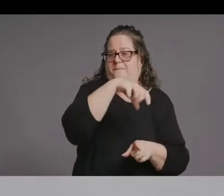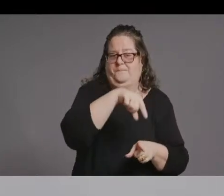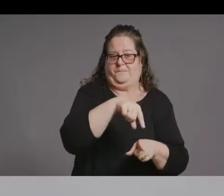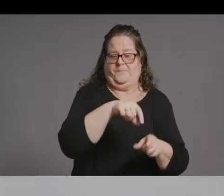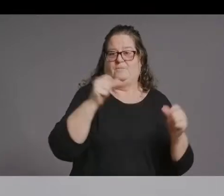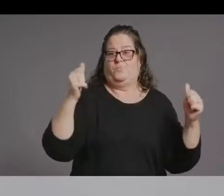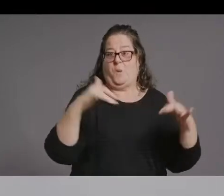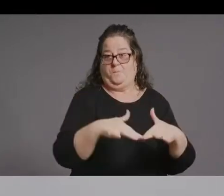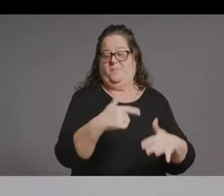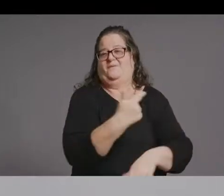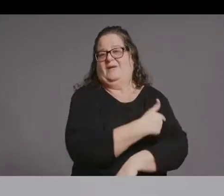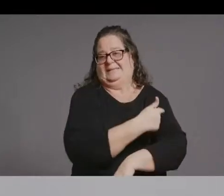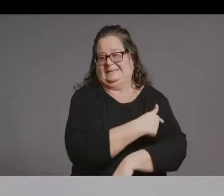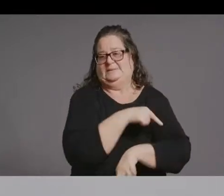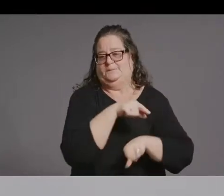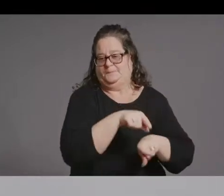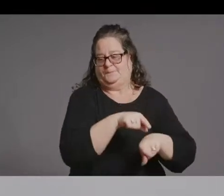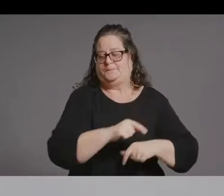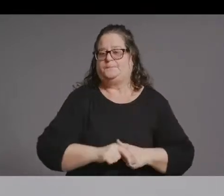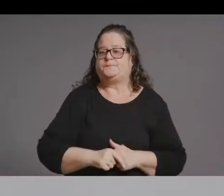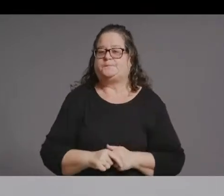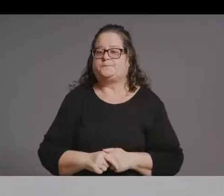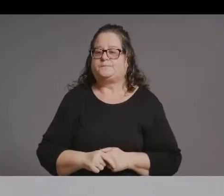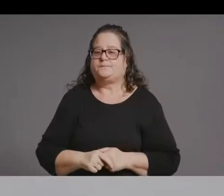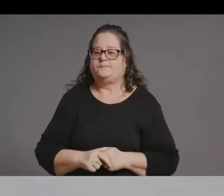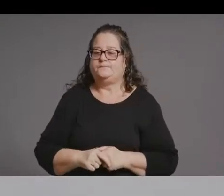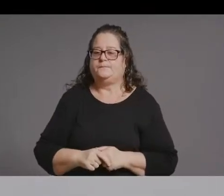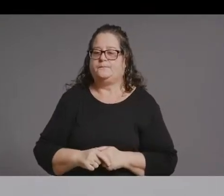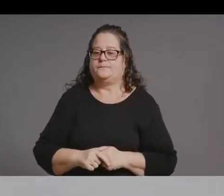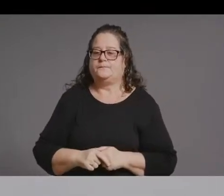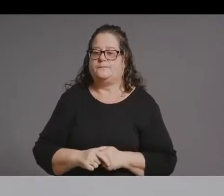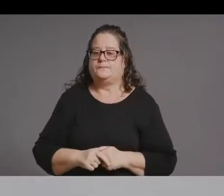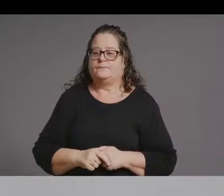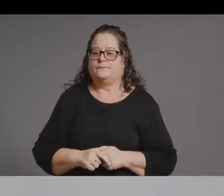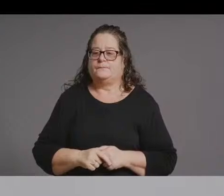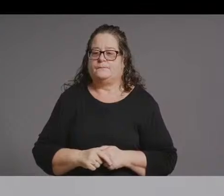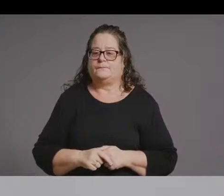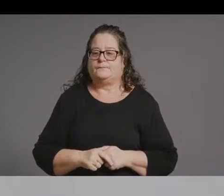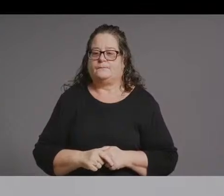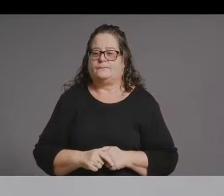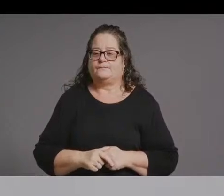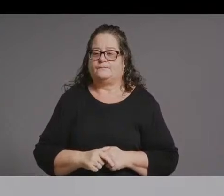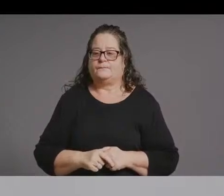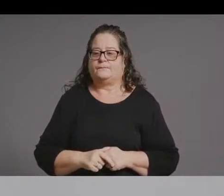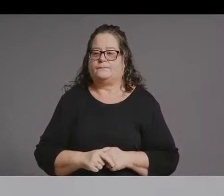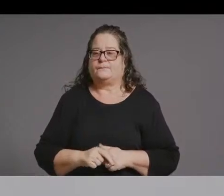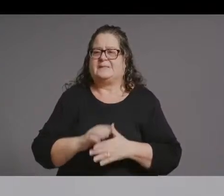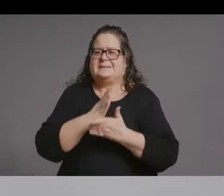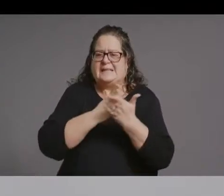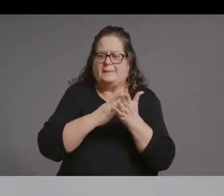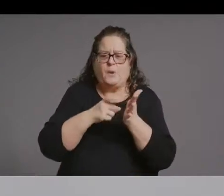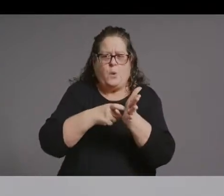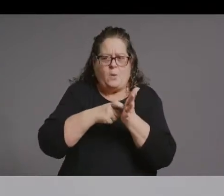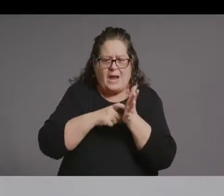staff. So they have specific positions that they want the health department to hire that look